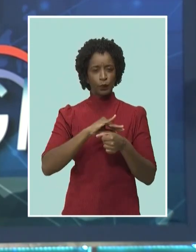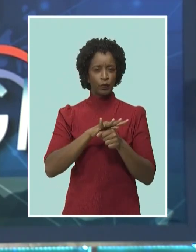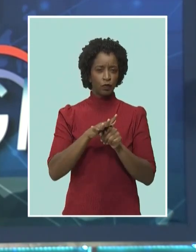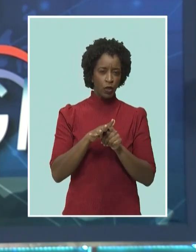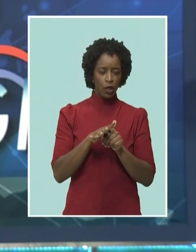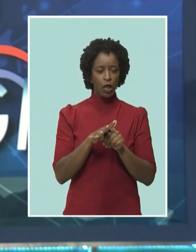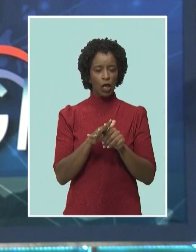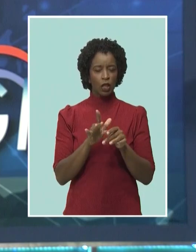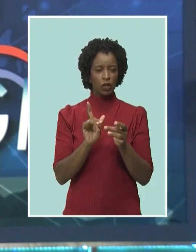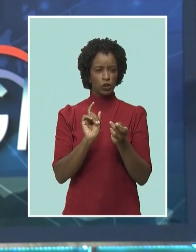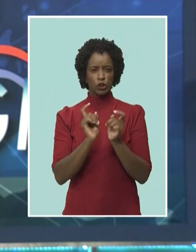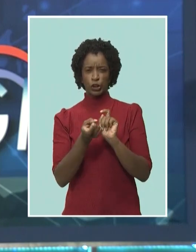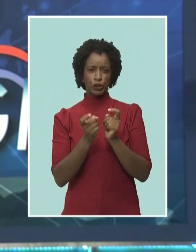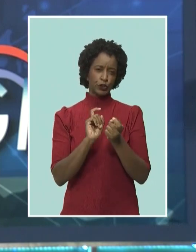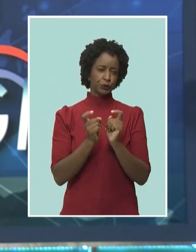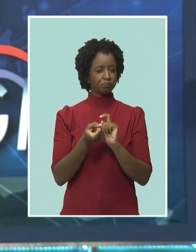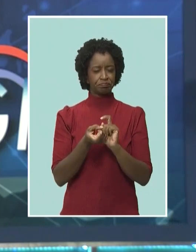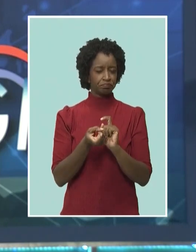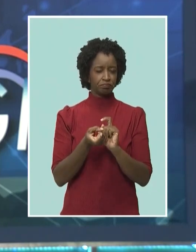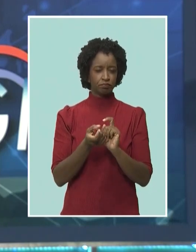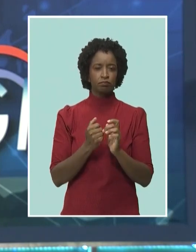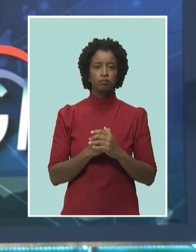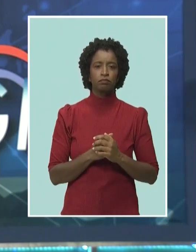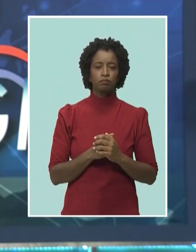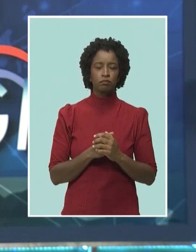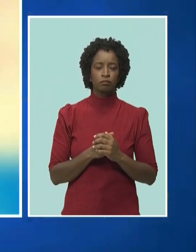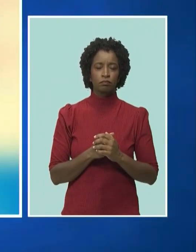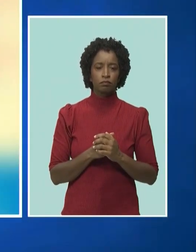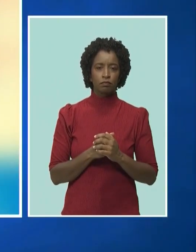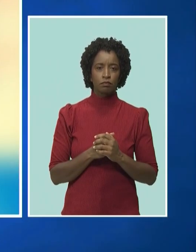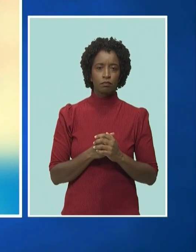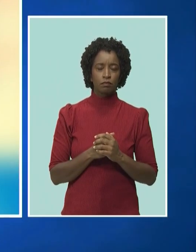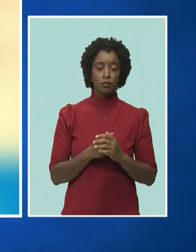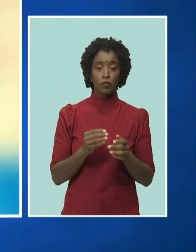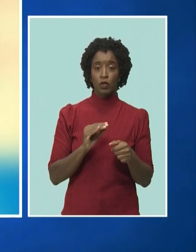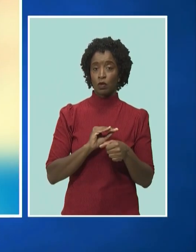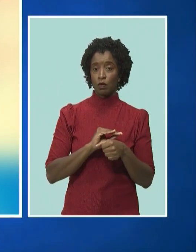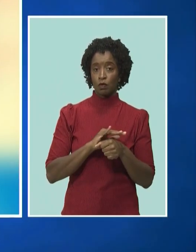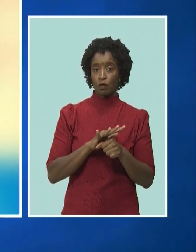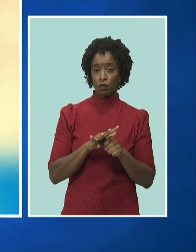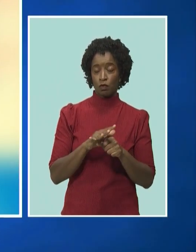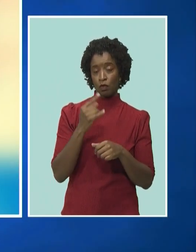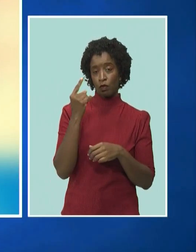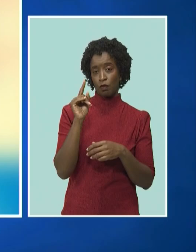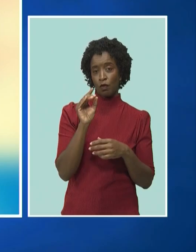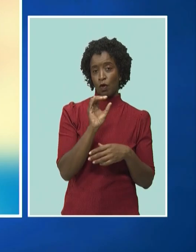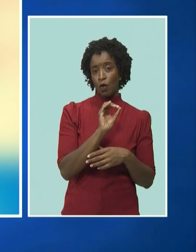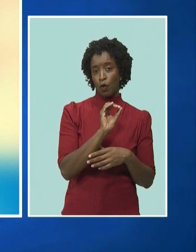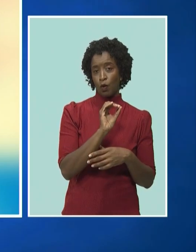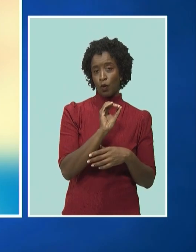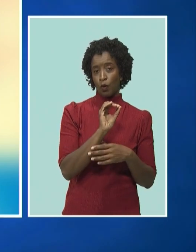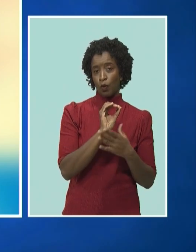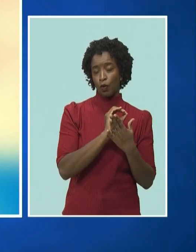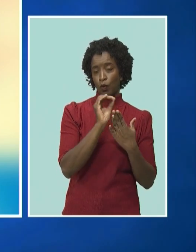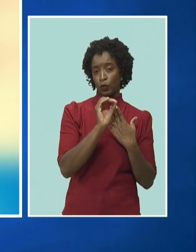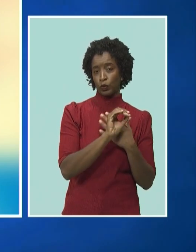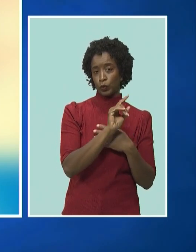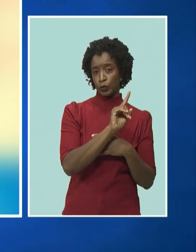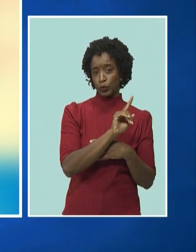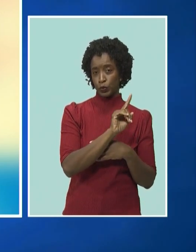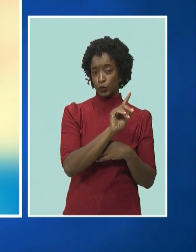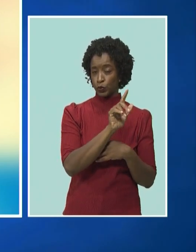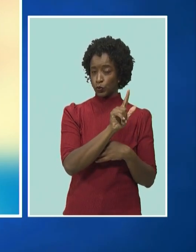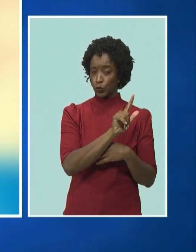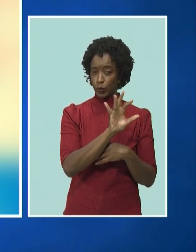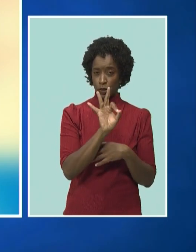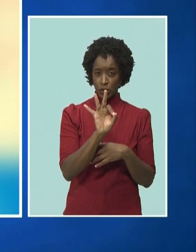the change to fortnightly dashboards. This, as the COVID-19 dashboard for the period October 29th to November 11th shows that